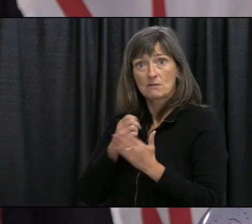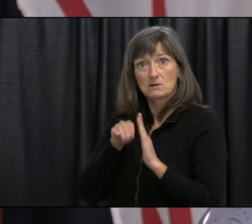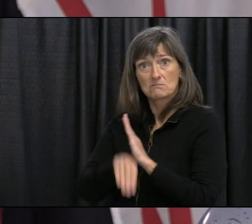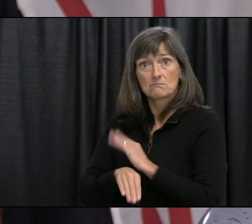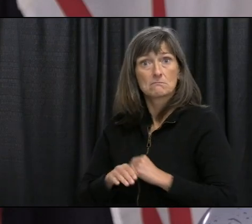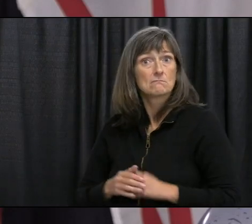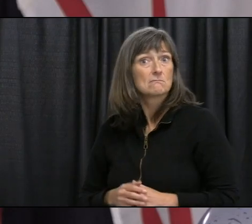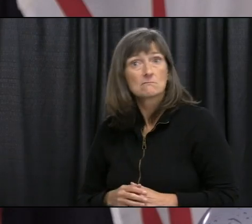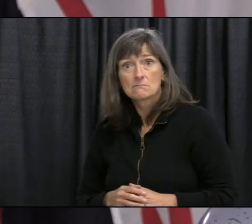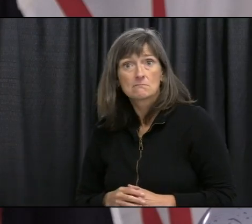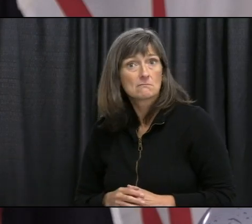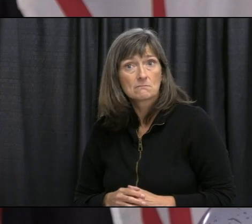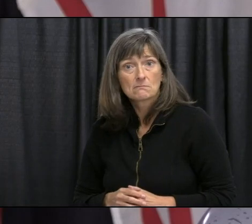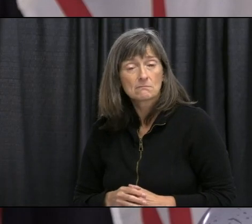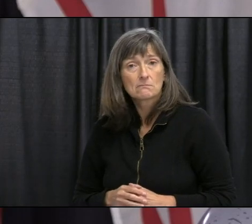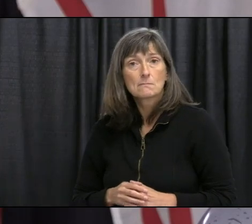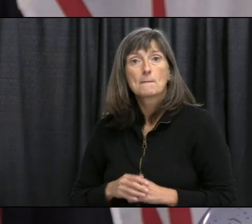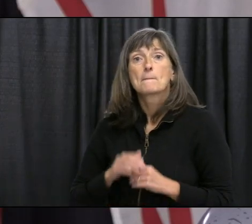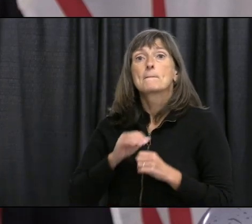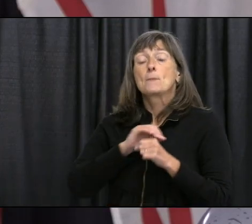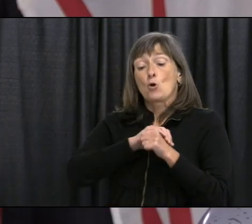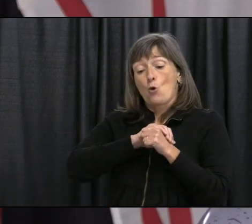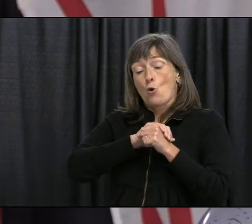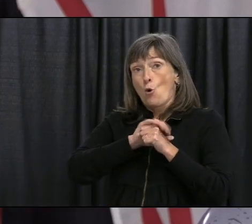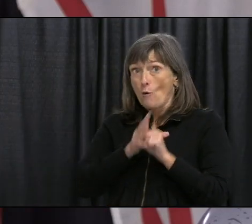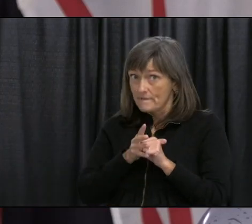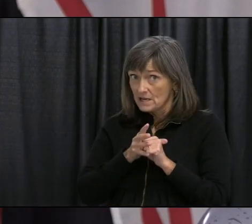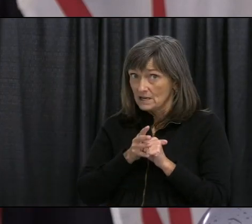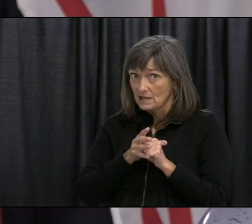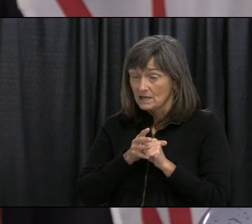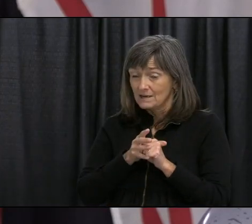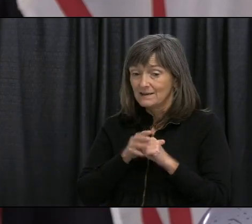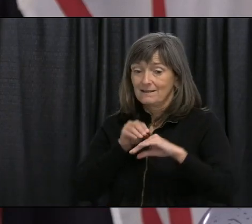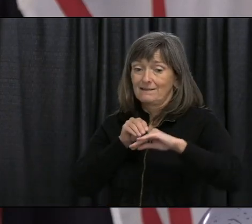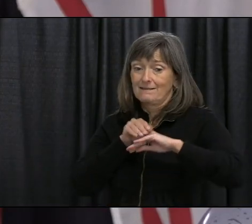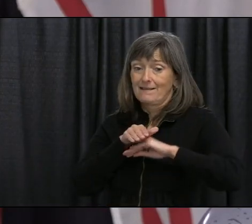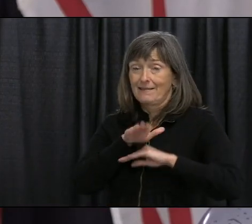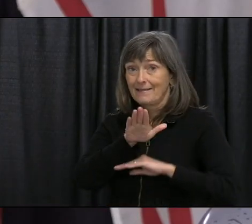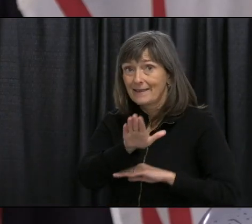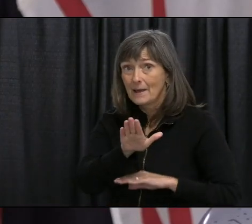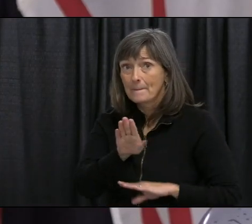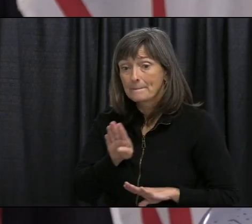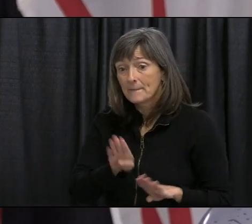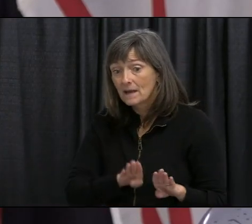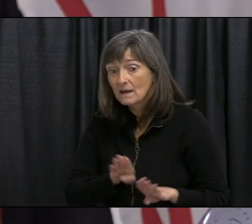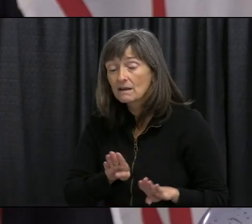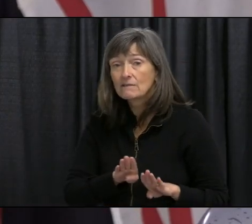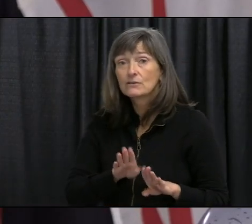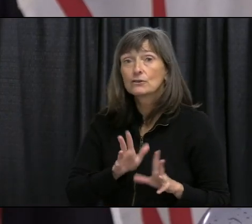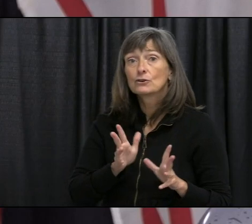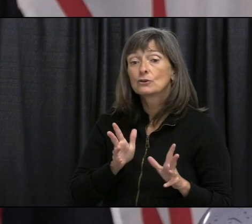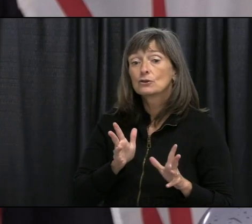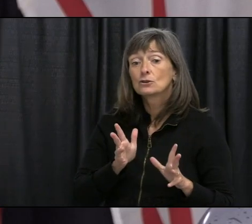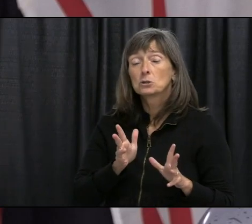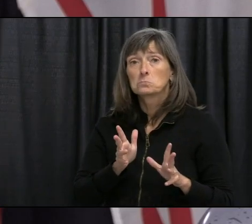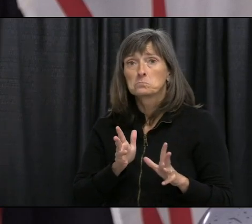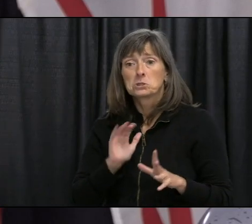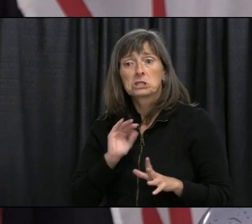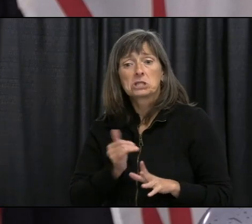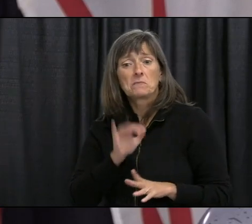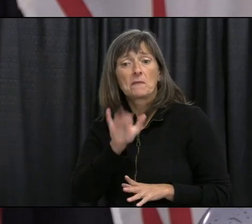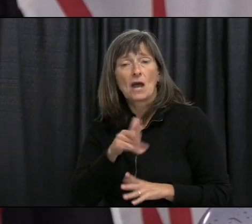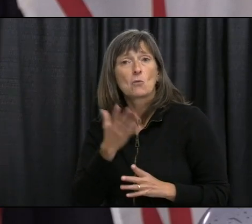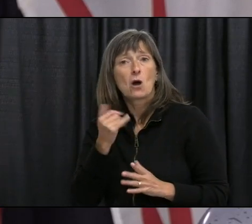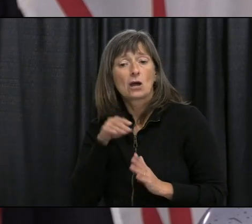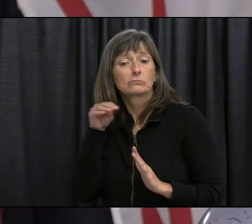COVID-19 and its effects directly on people's behavior seems to have been as much of a driver